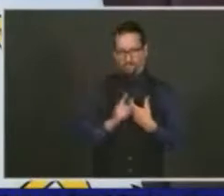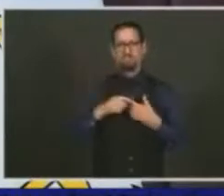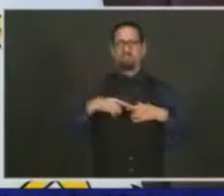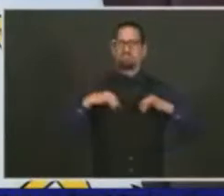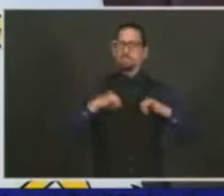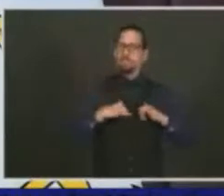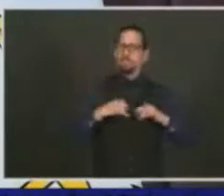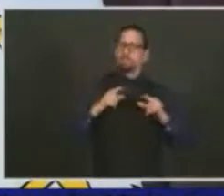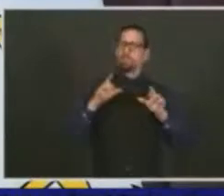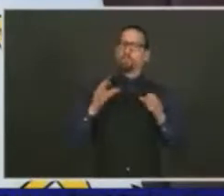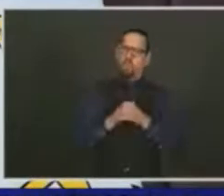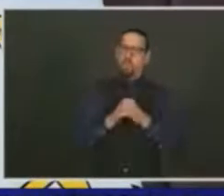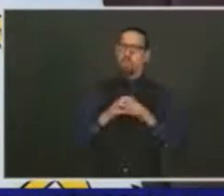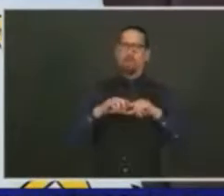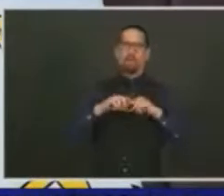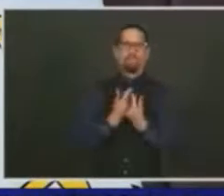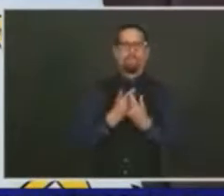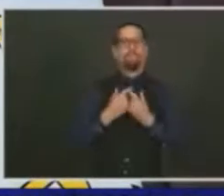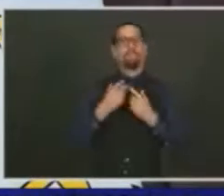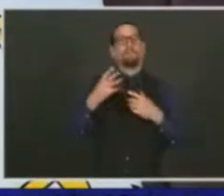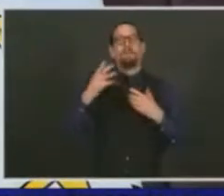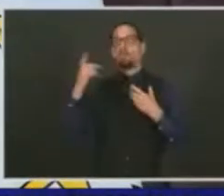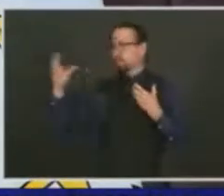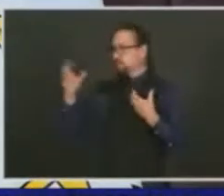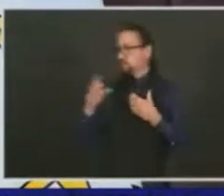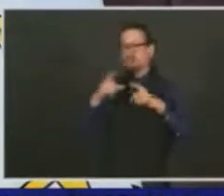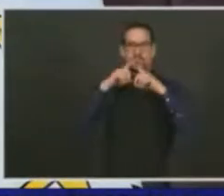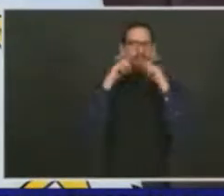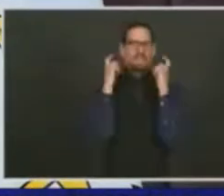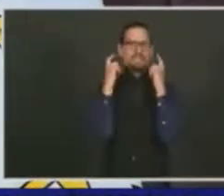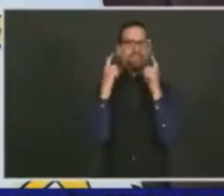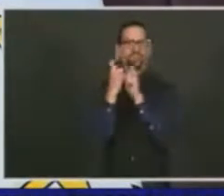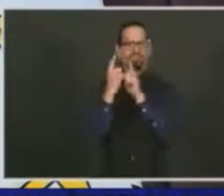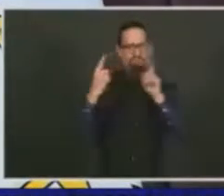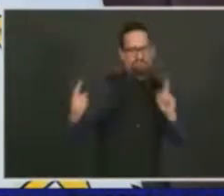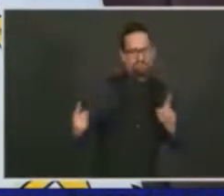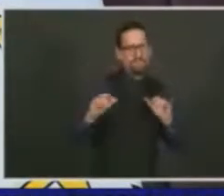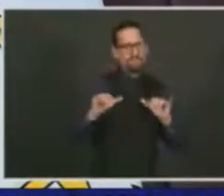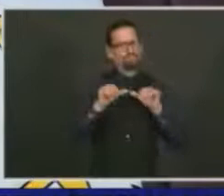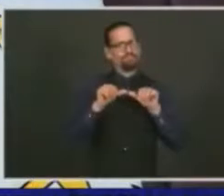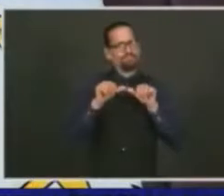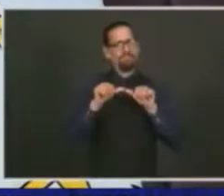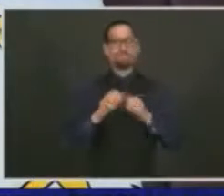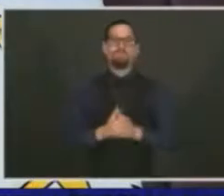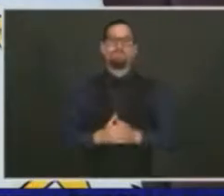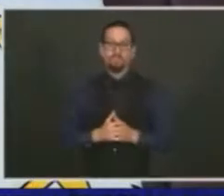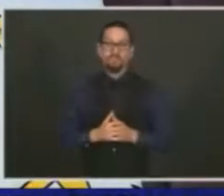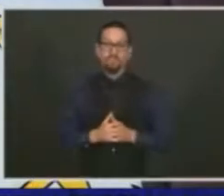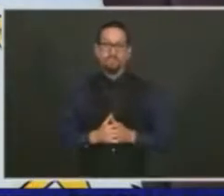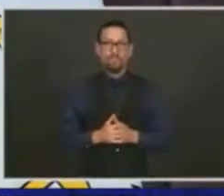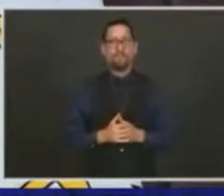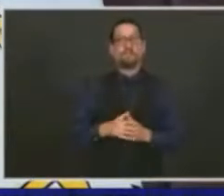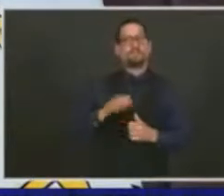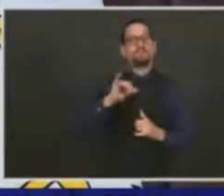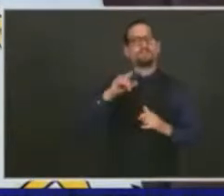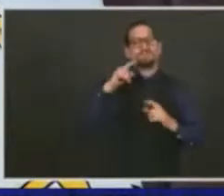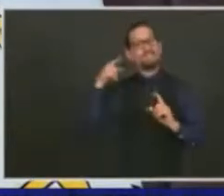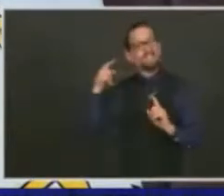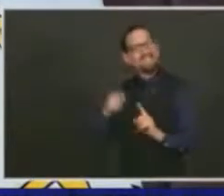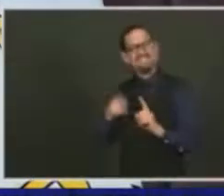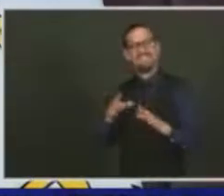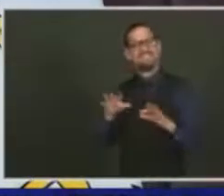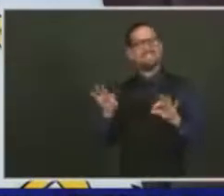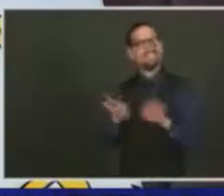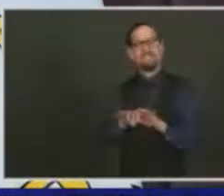continue to wear a mask and watch your distance. Stick to just the essential activities right